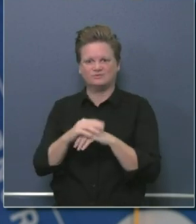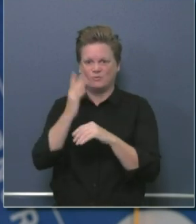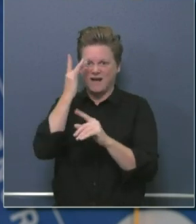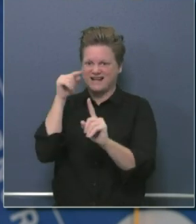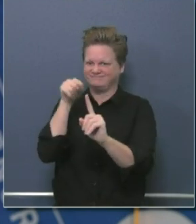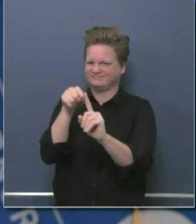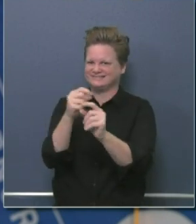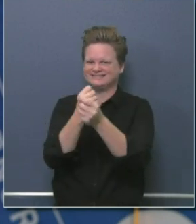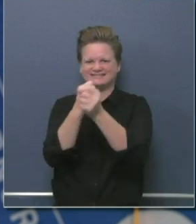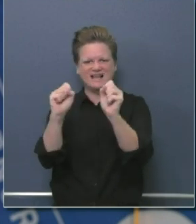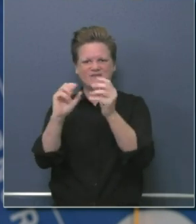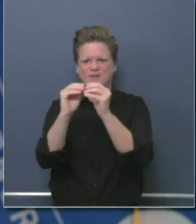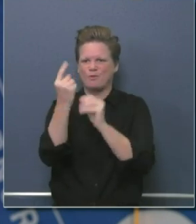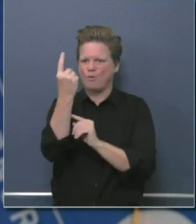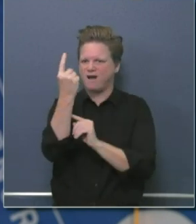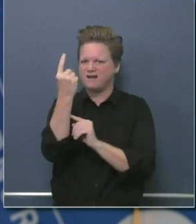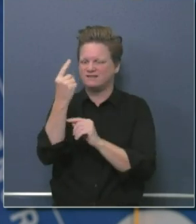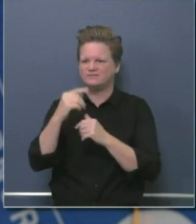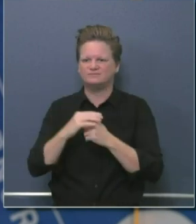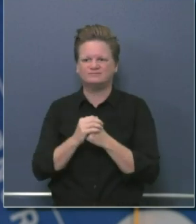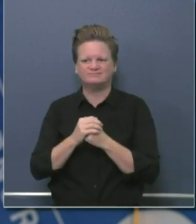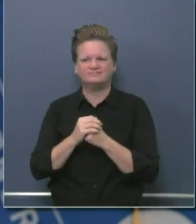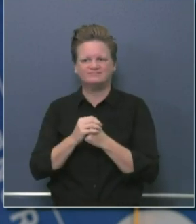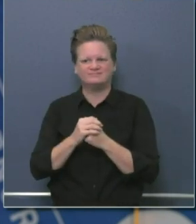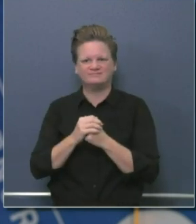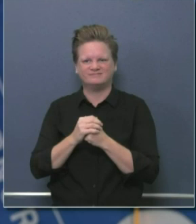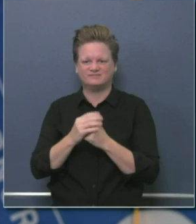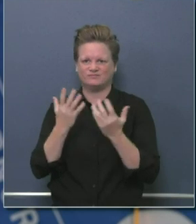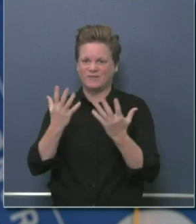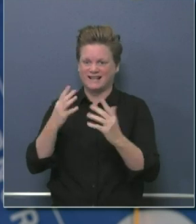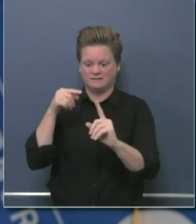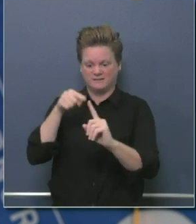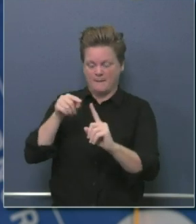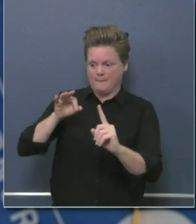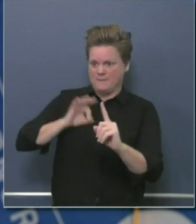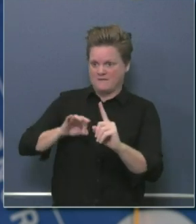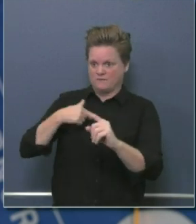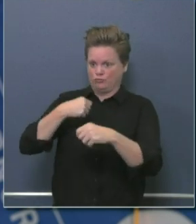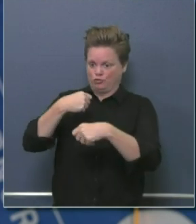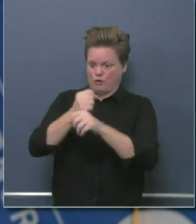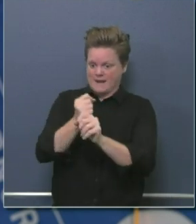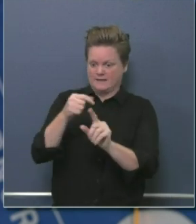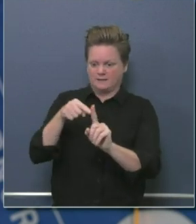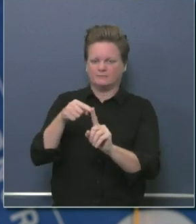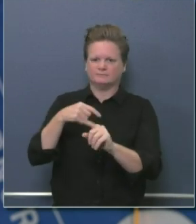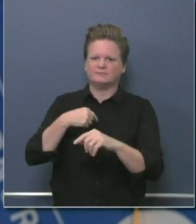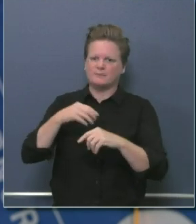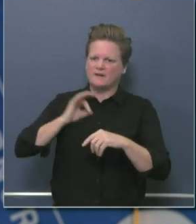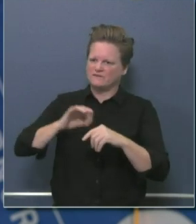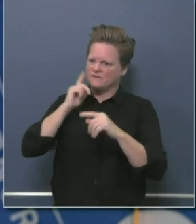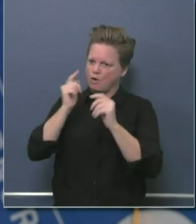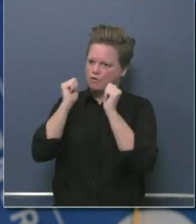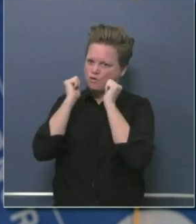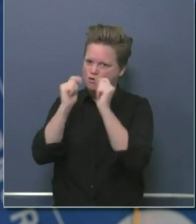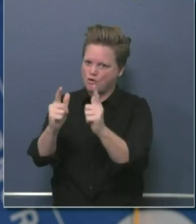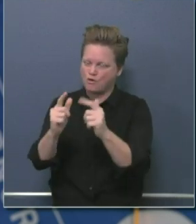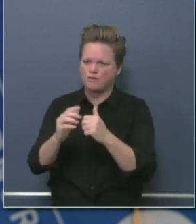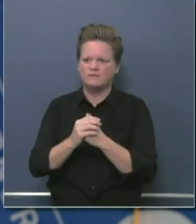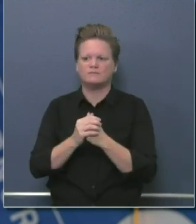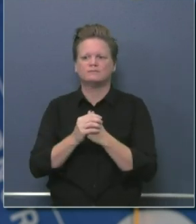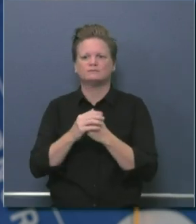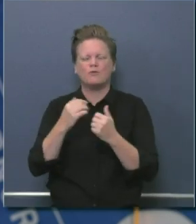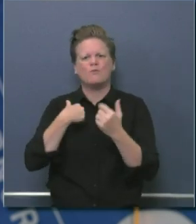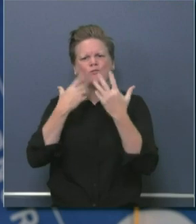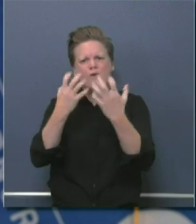And we'll be issuing additional guidance in the coming days to help provide greater clarity. And thank you so much to all those frontline workers for all the work that you